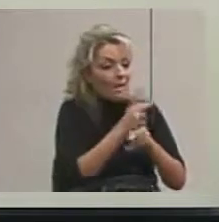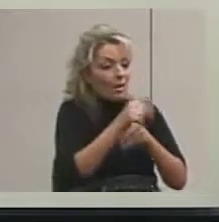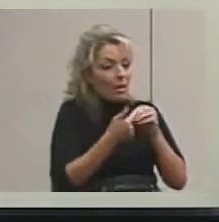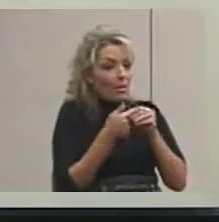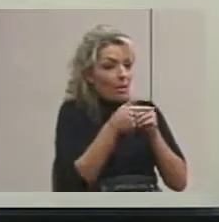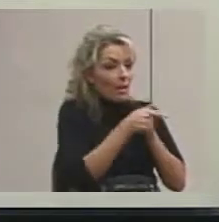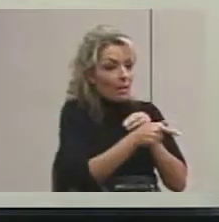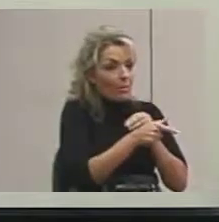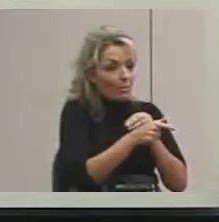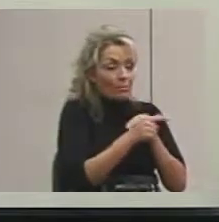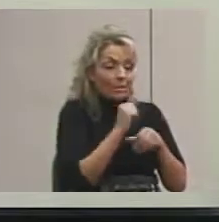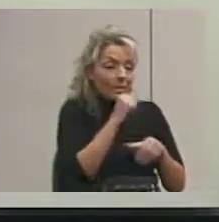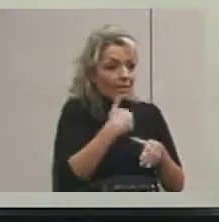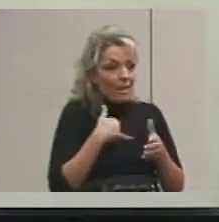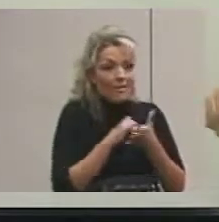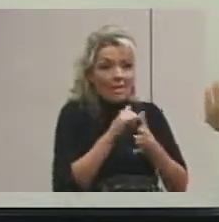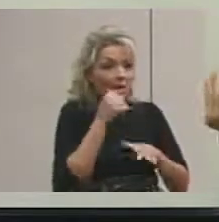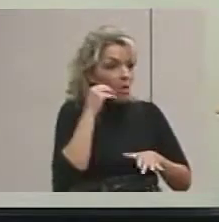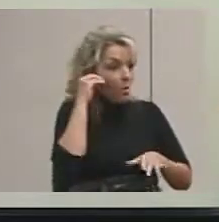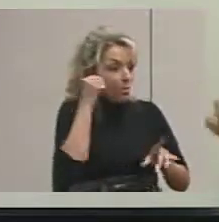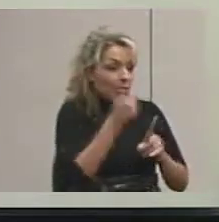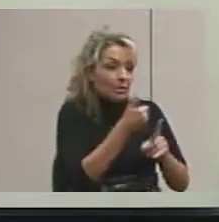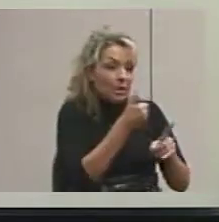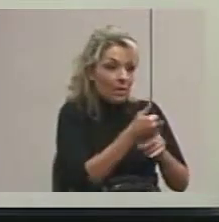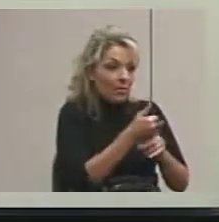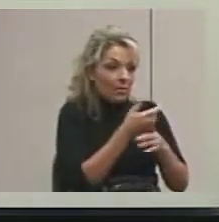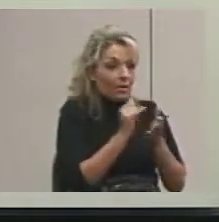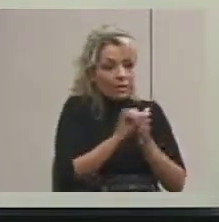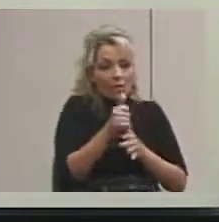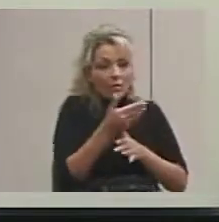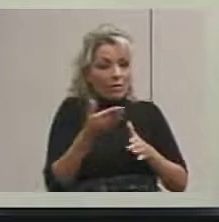home. That's another thing we don't know.